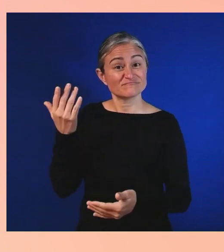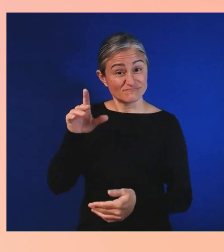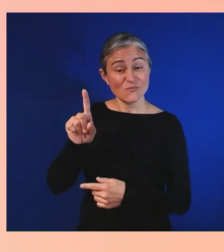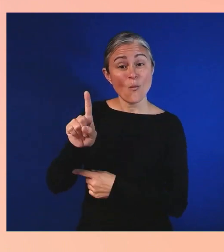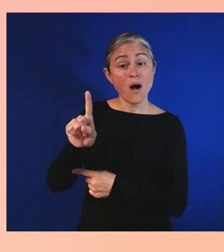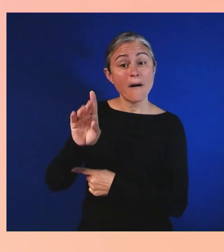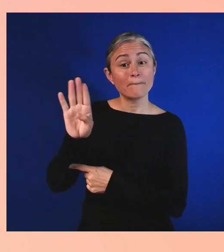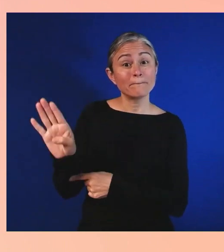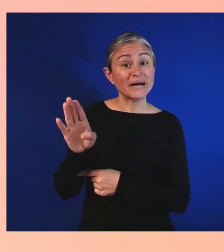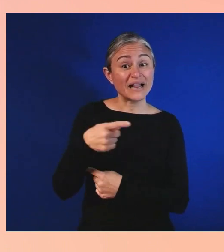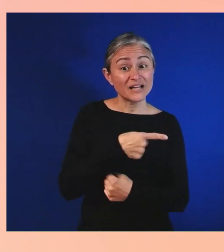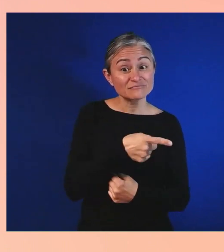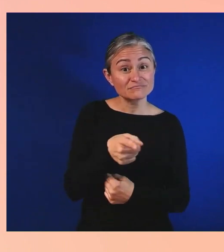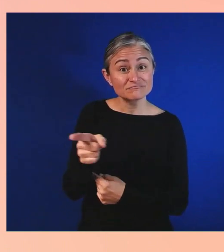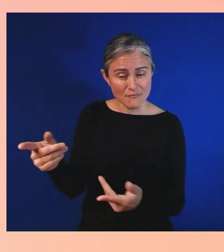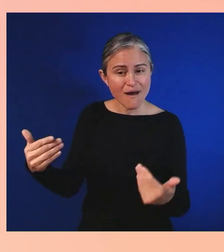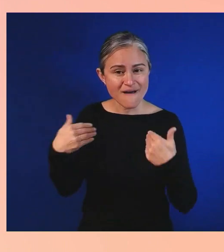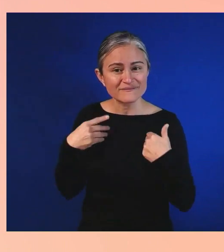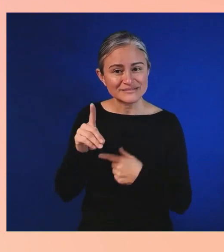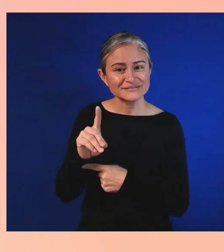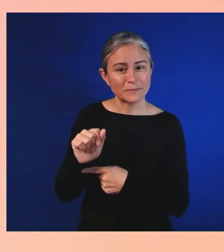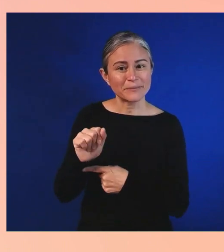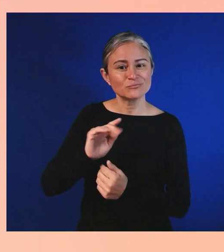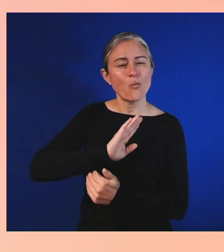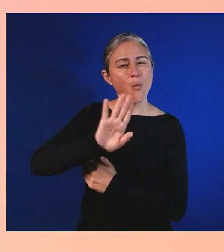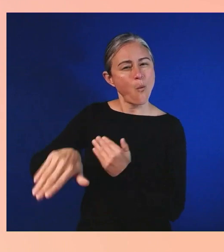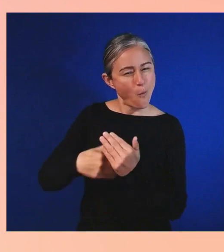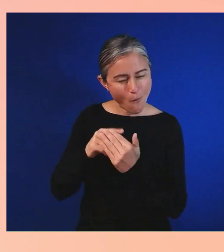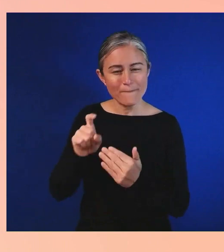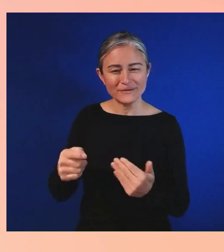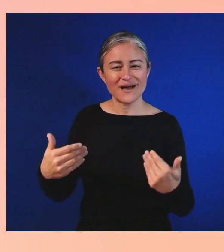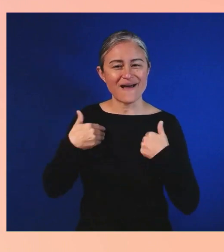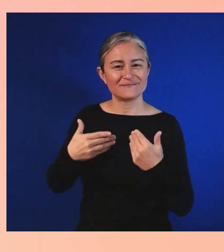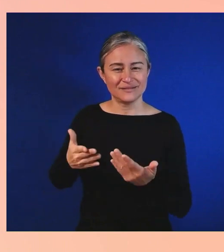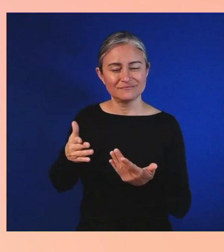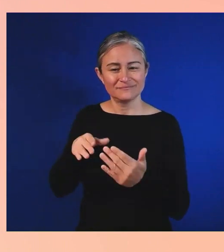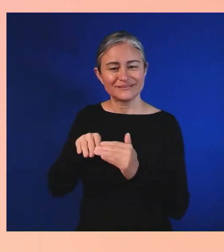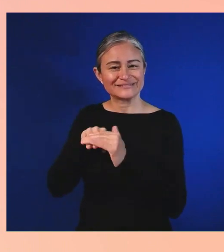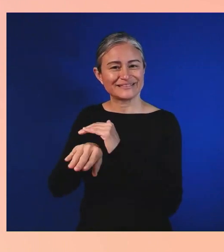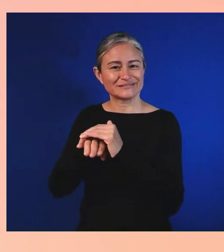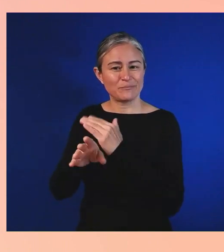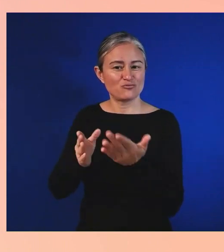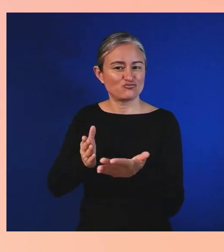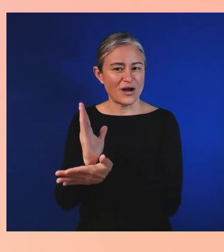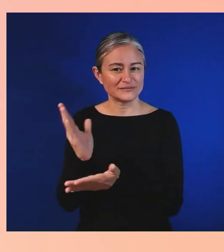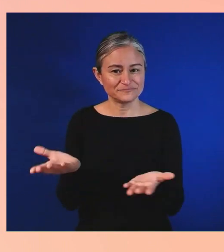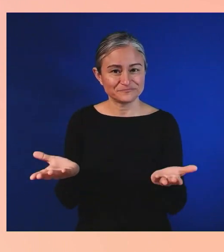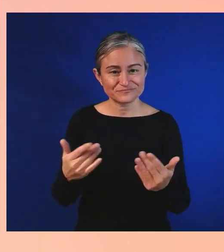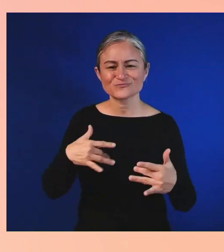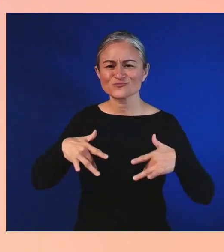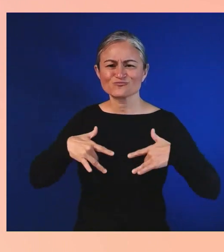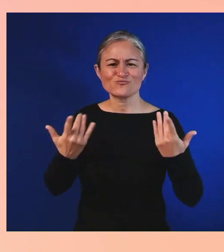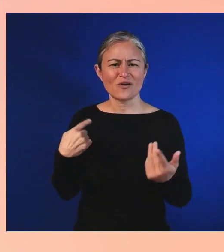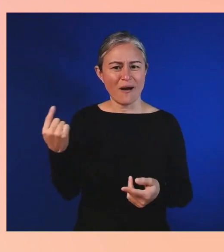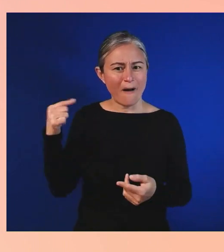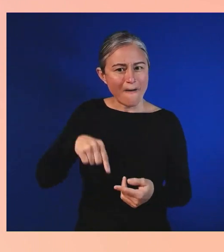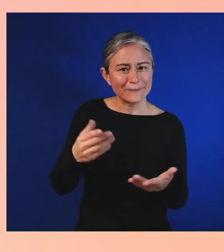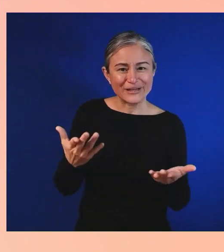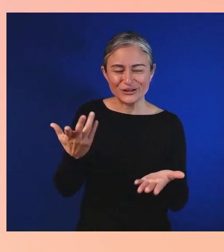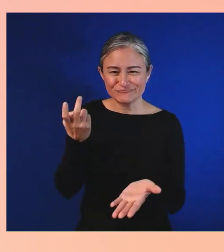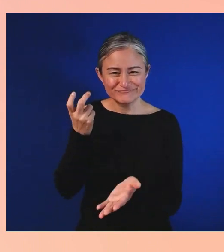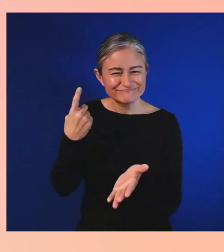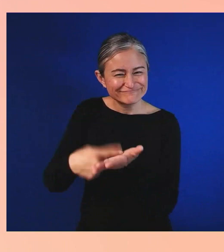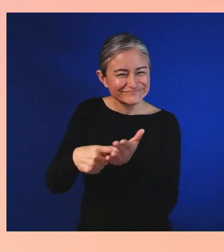right. I'm really excited today because we're going to dive into the conversation about disability policy and how it